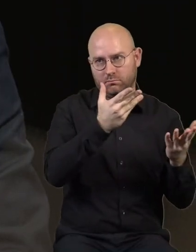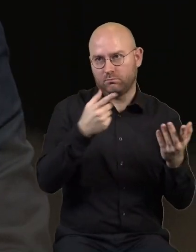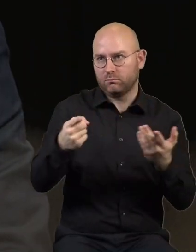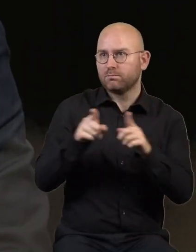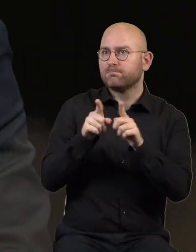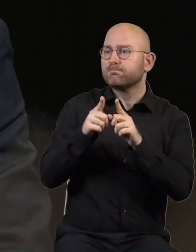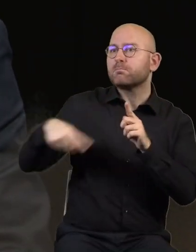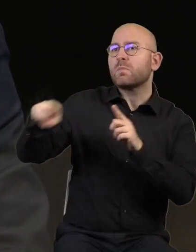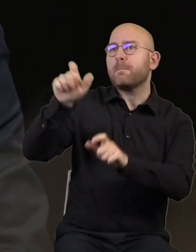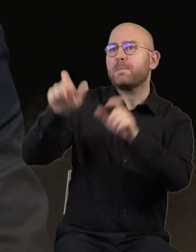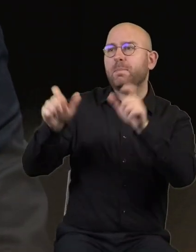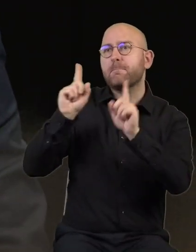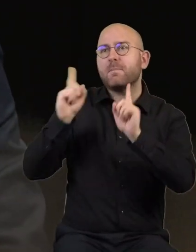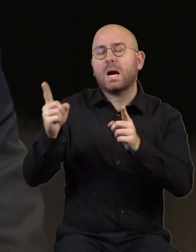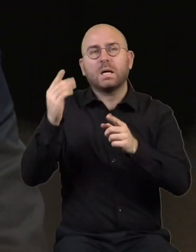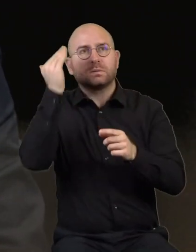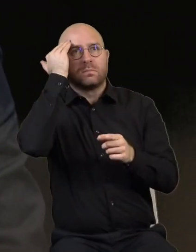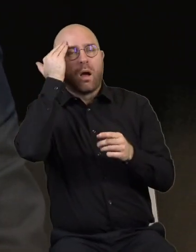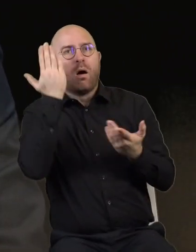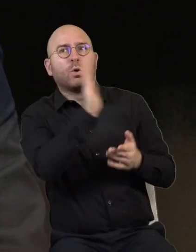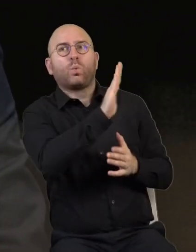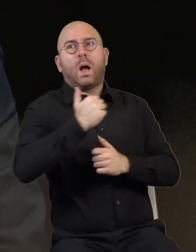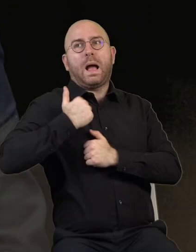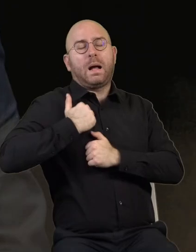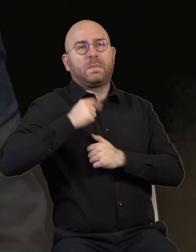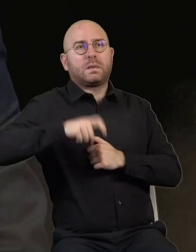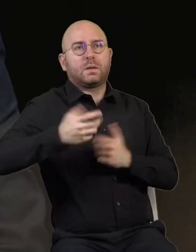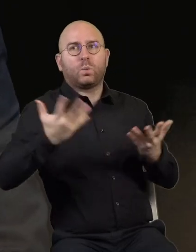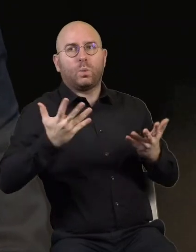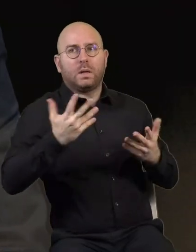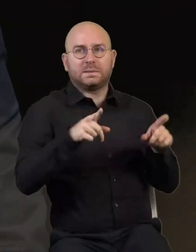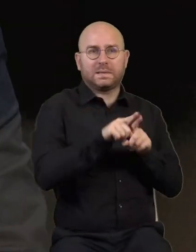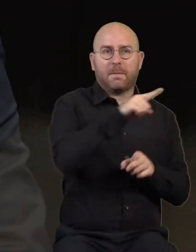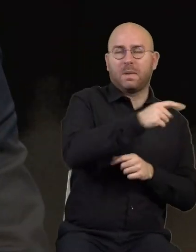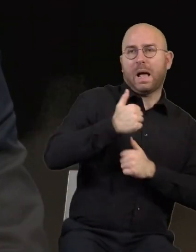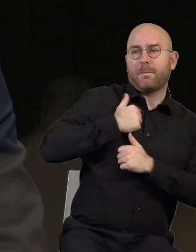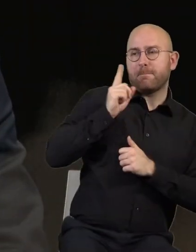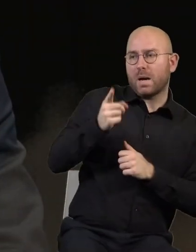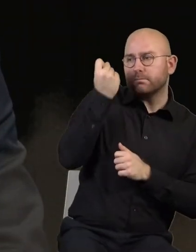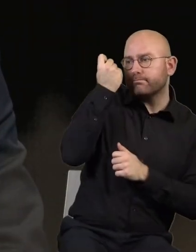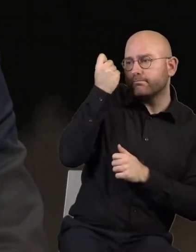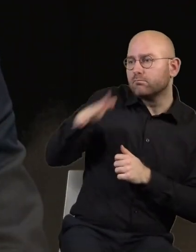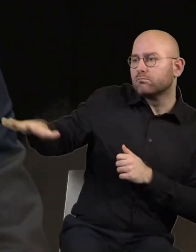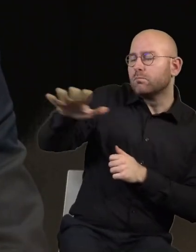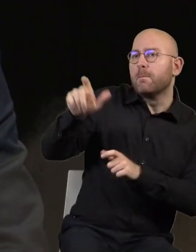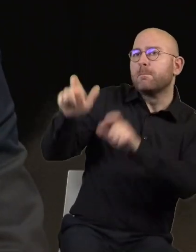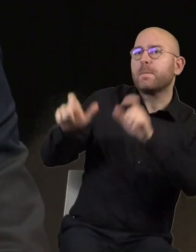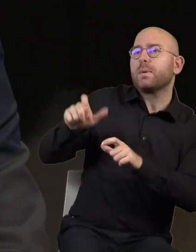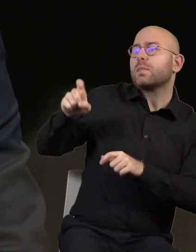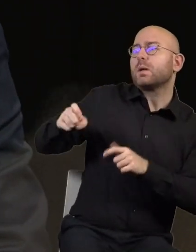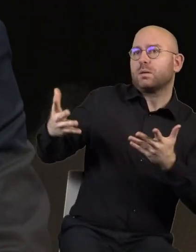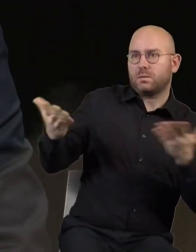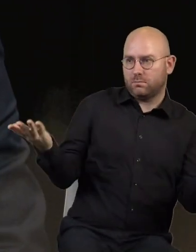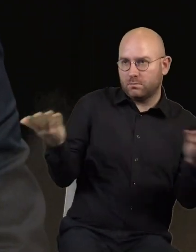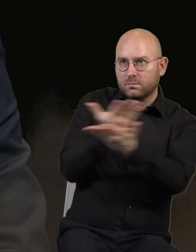be able to communicate properly what are their needs. So on the one hand, we are talking on communicating